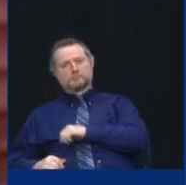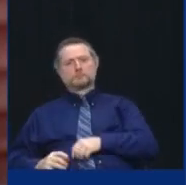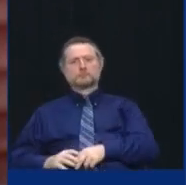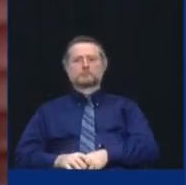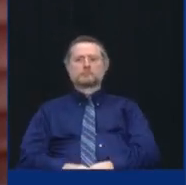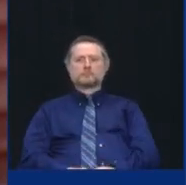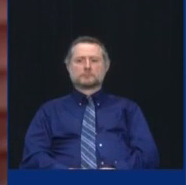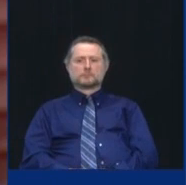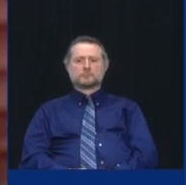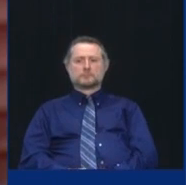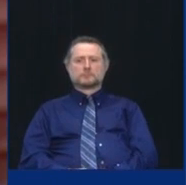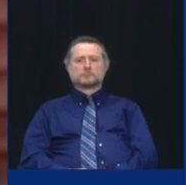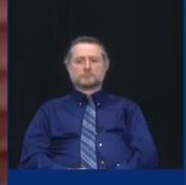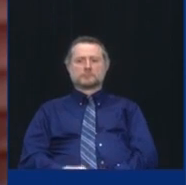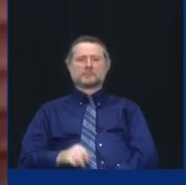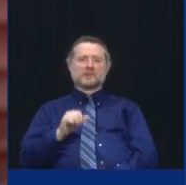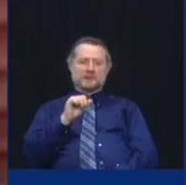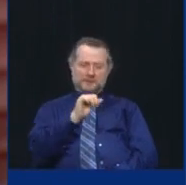Yes.